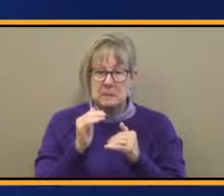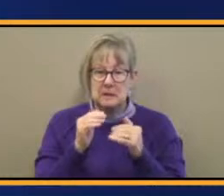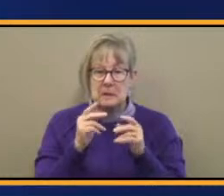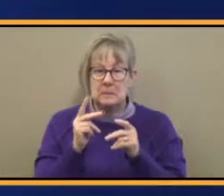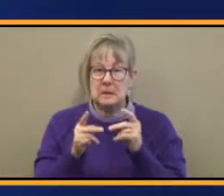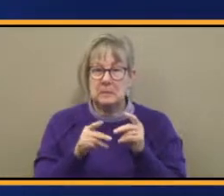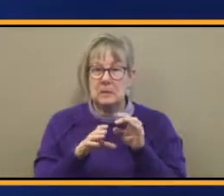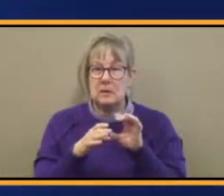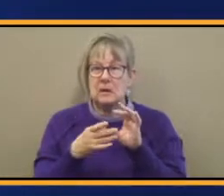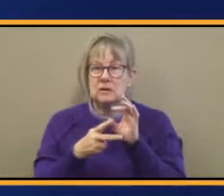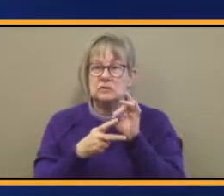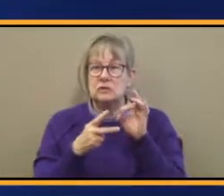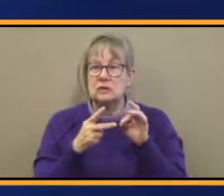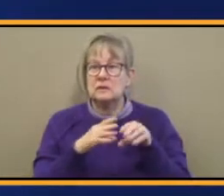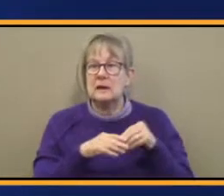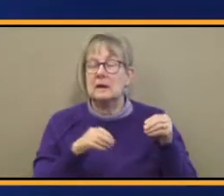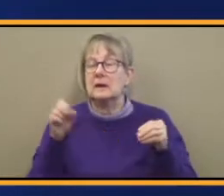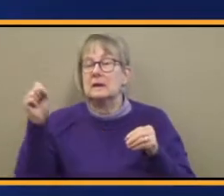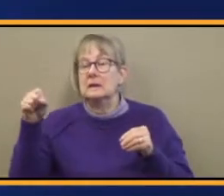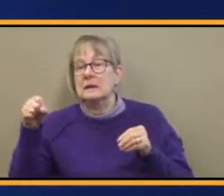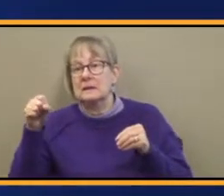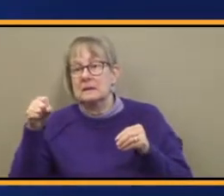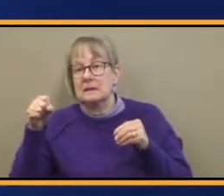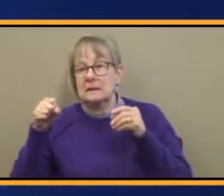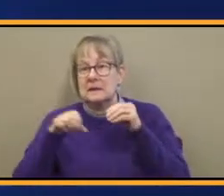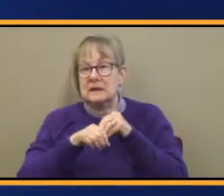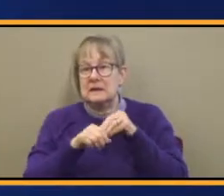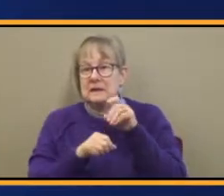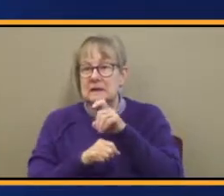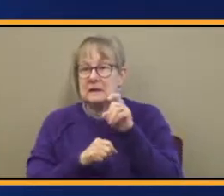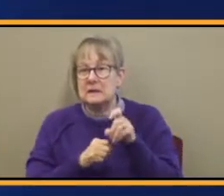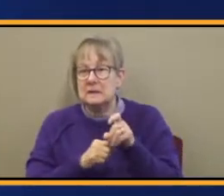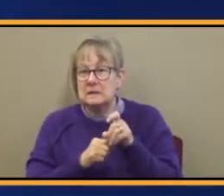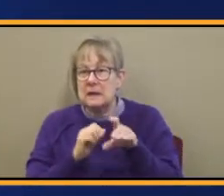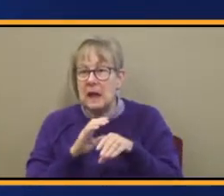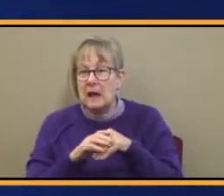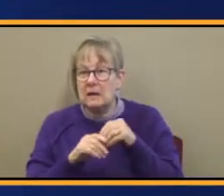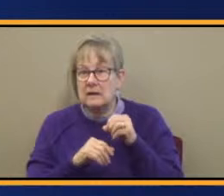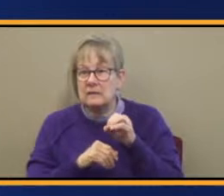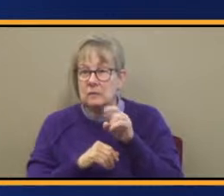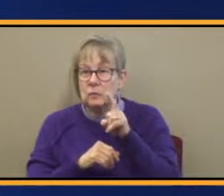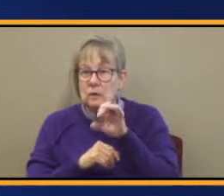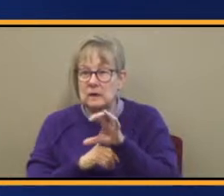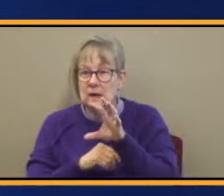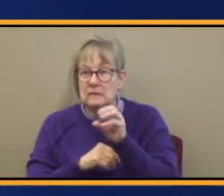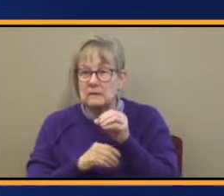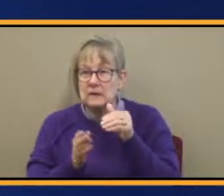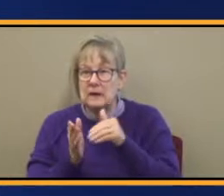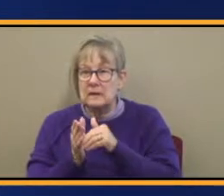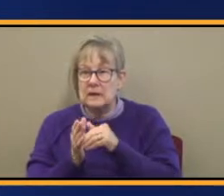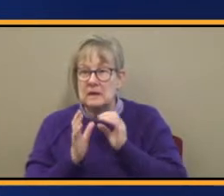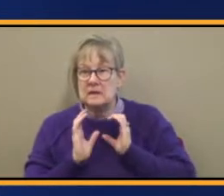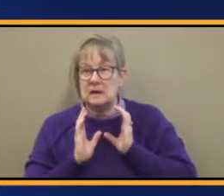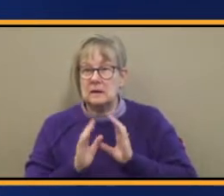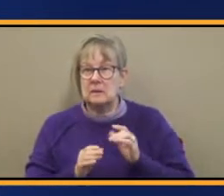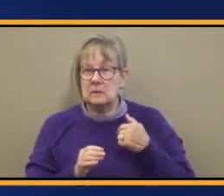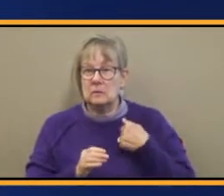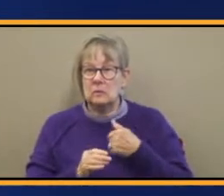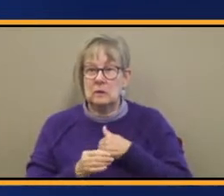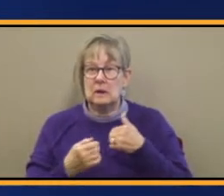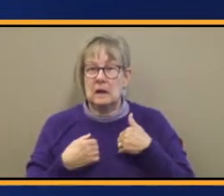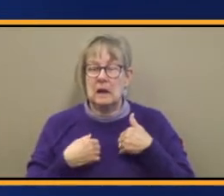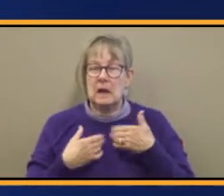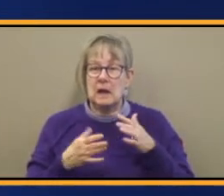out? Yes. In Texas, out of the 150,000 customers that